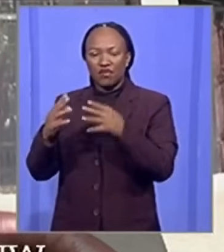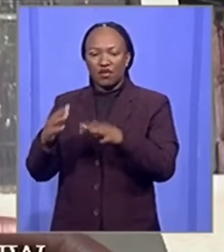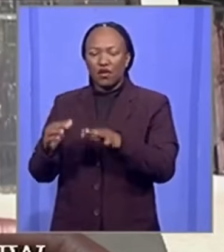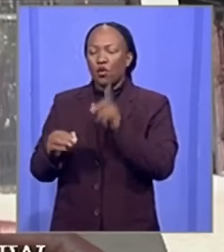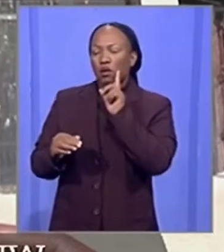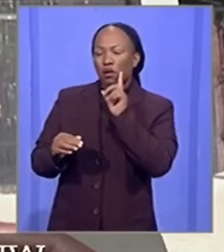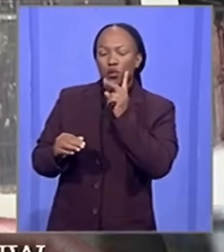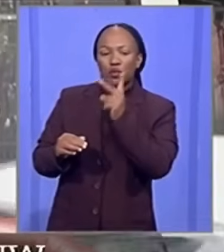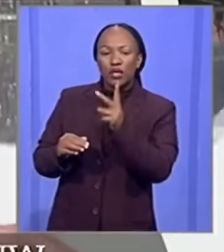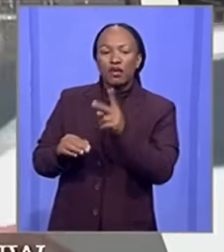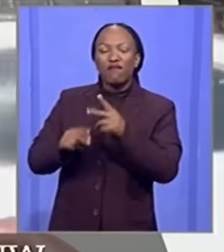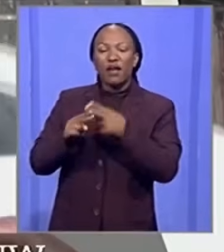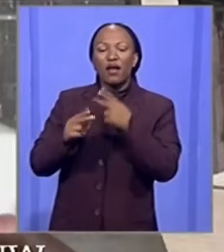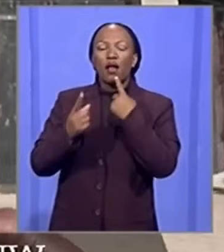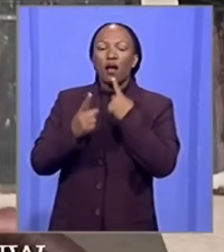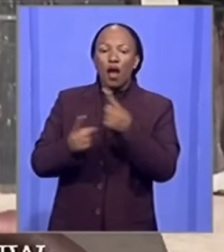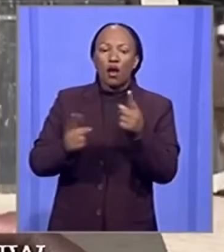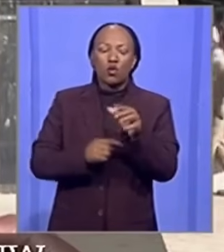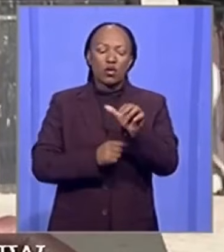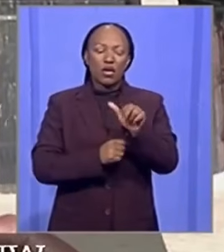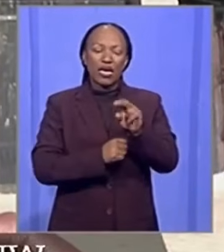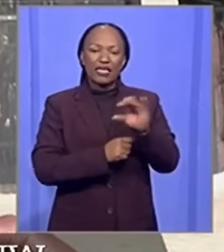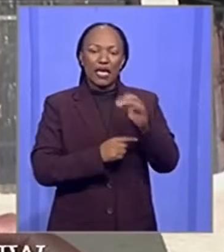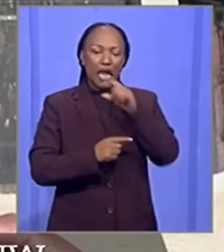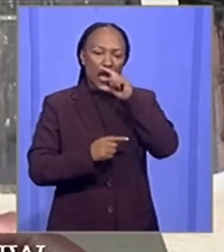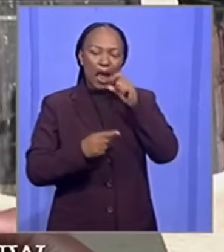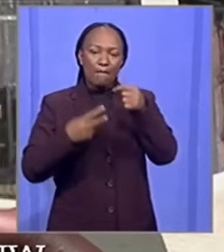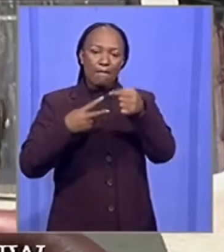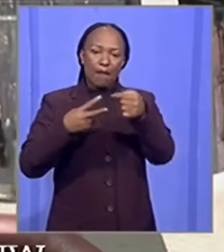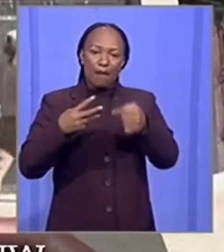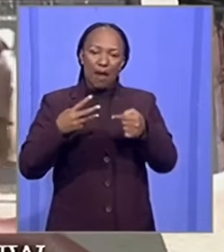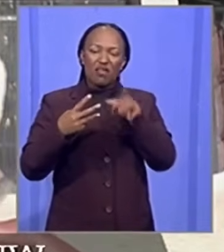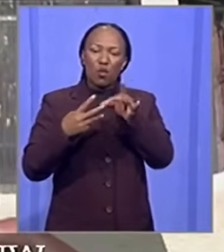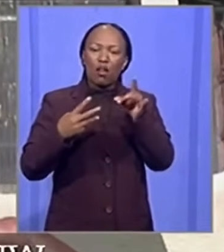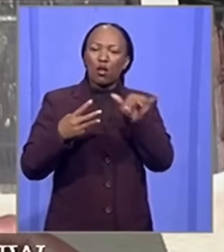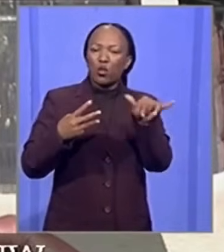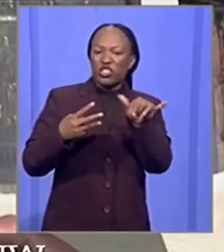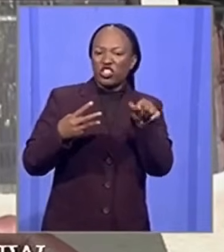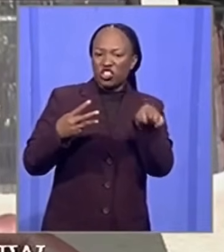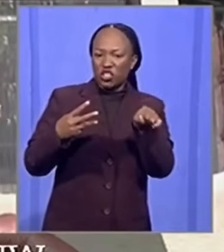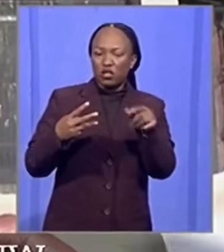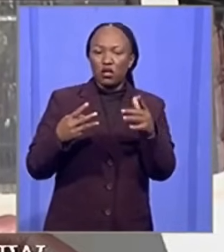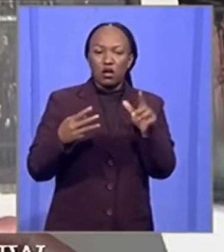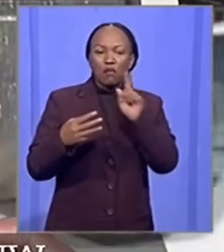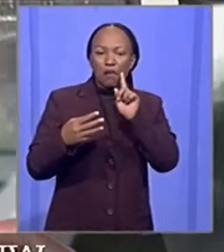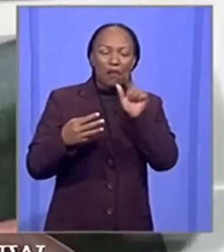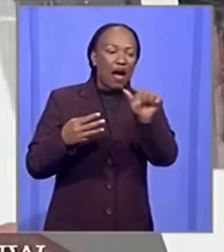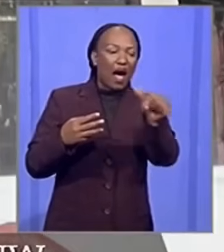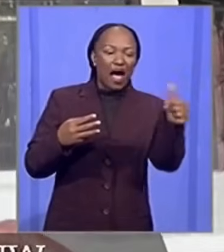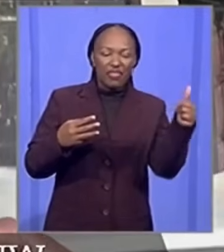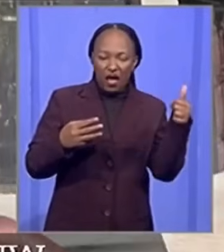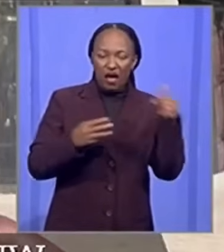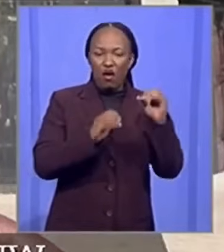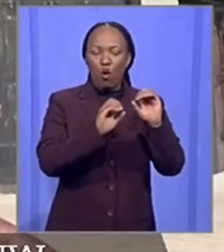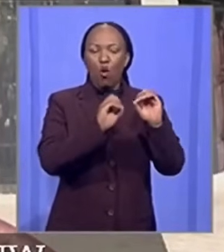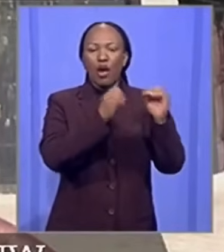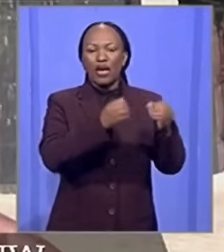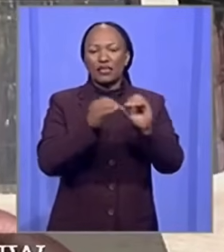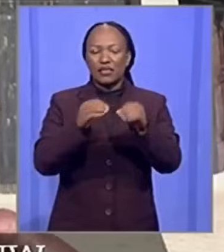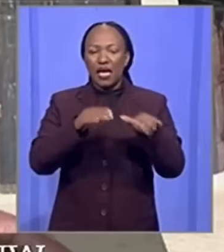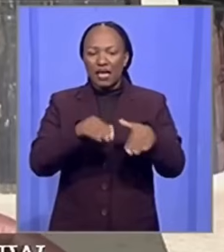utlwa final announcement ya ANC mo mabitsong a mararo go ba ka ya formang, then from there tla checka le Makoko a mang wa ntla opola hona le bo Action SA yano le bo